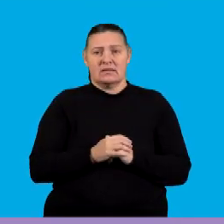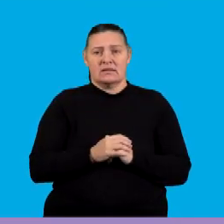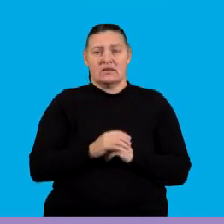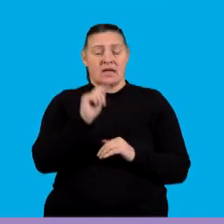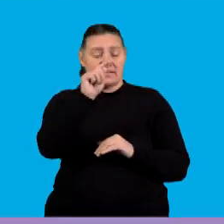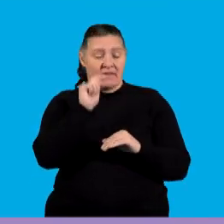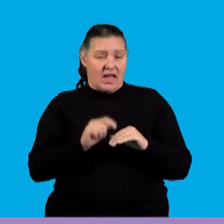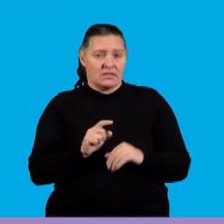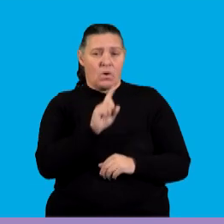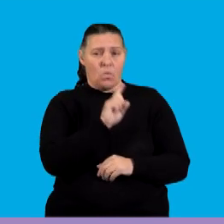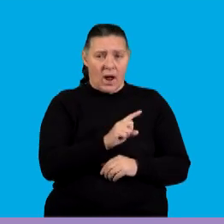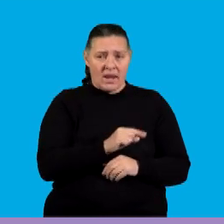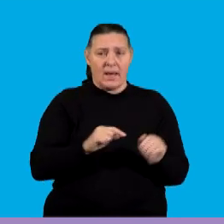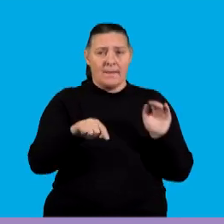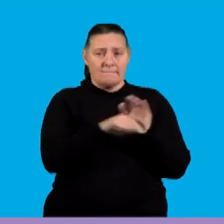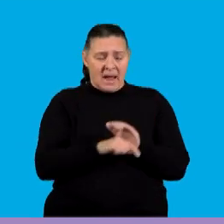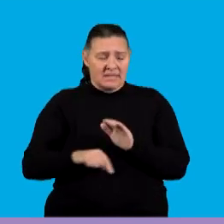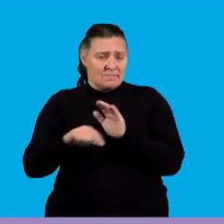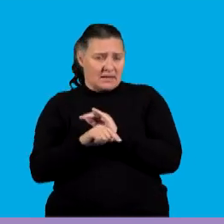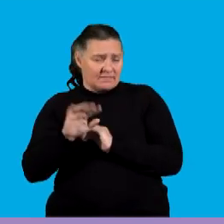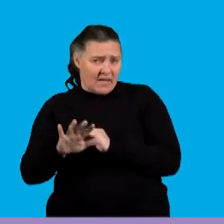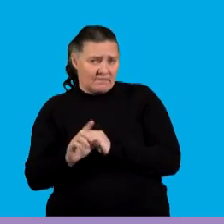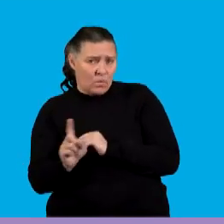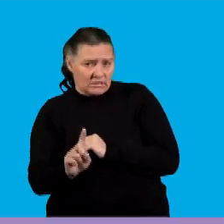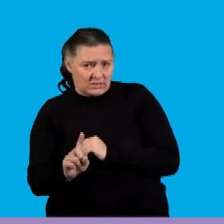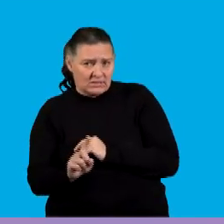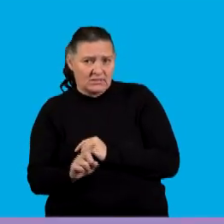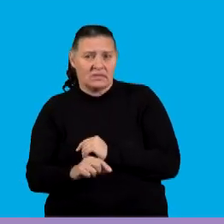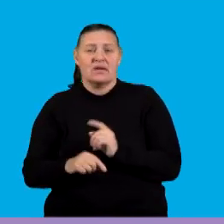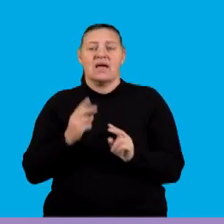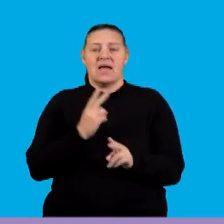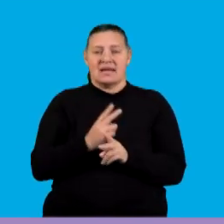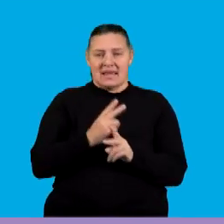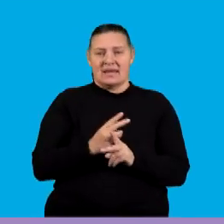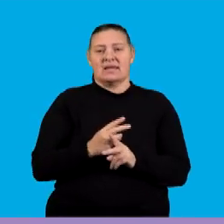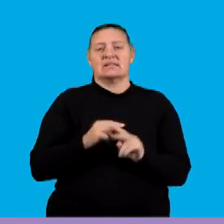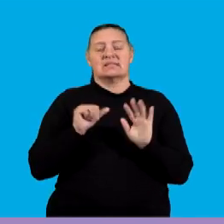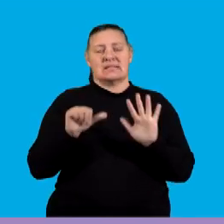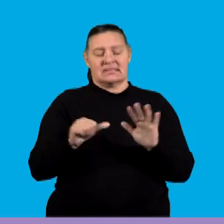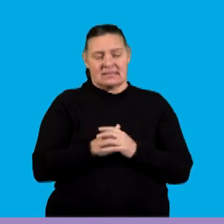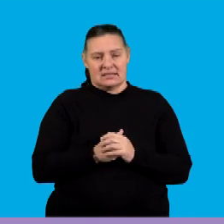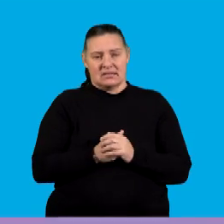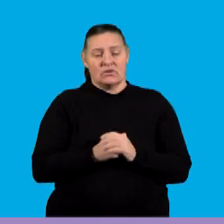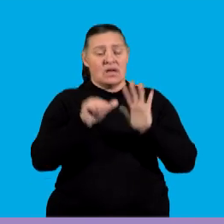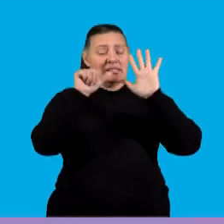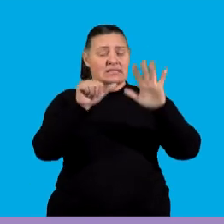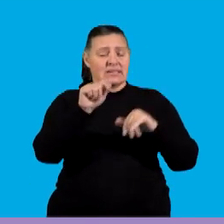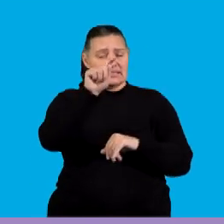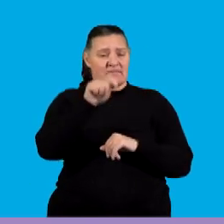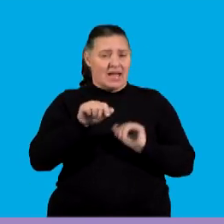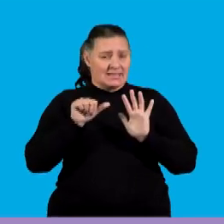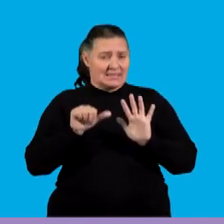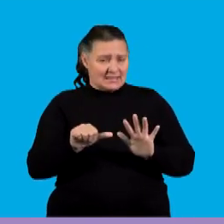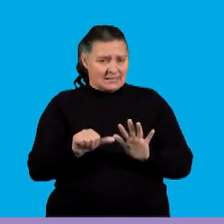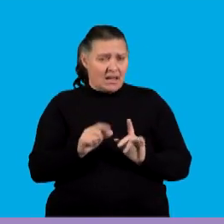+6. And what is 1 minus a -5? That is again a +6. Now you're looking